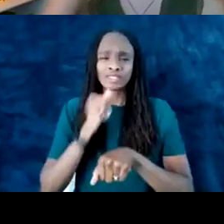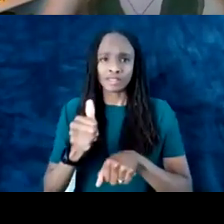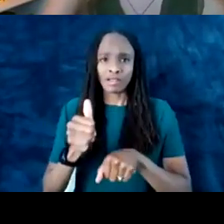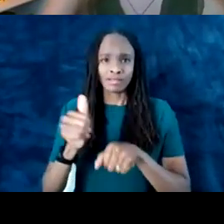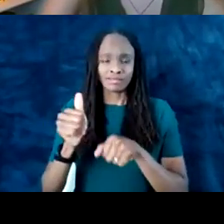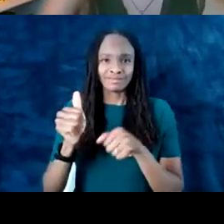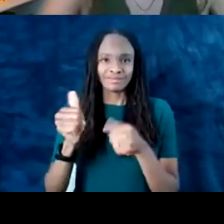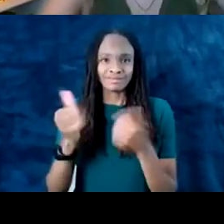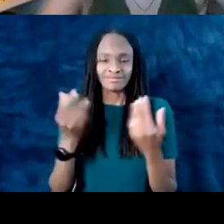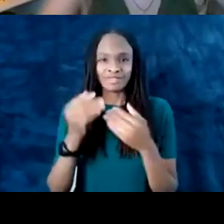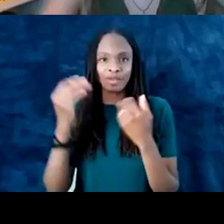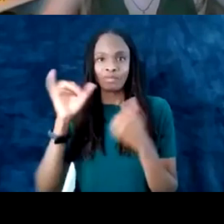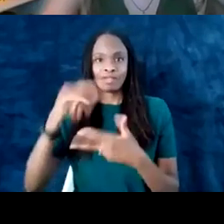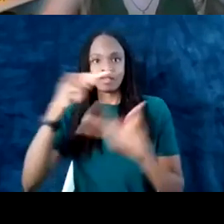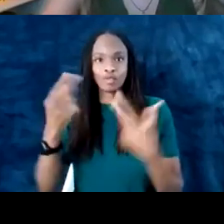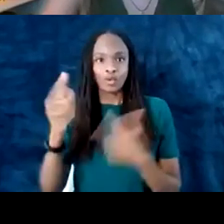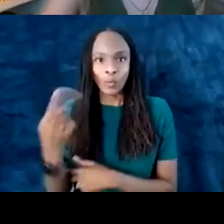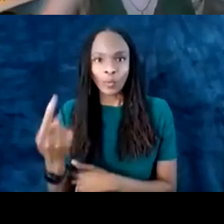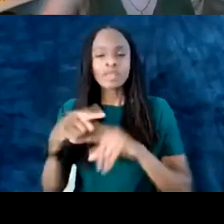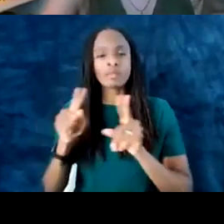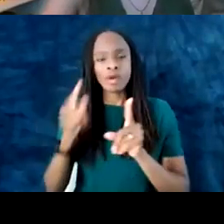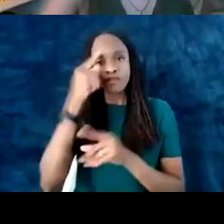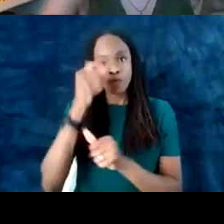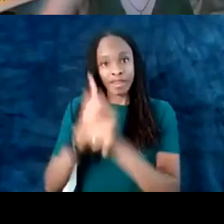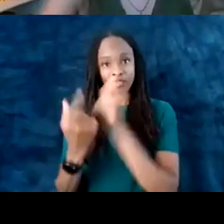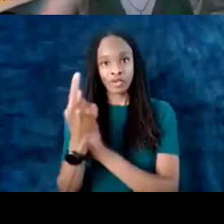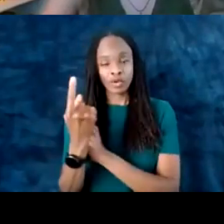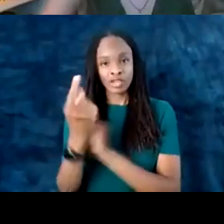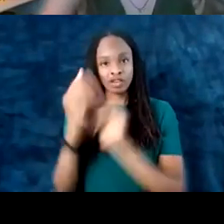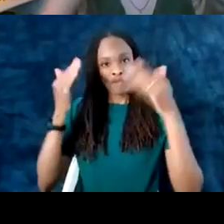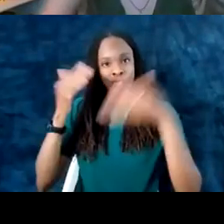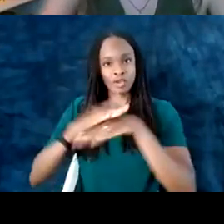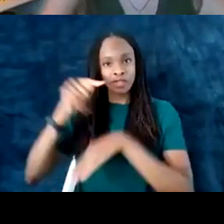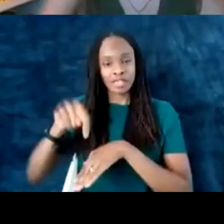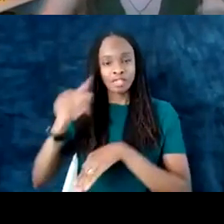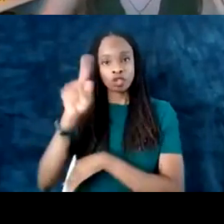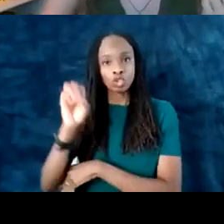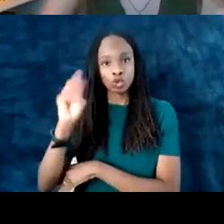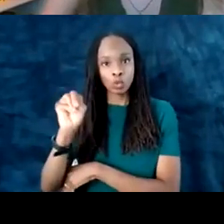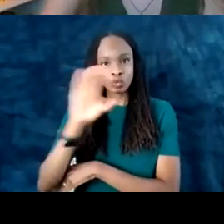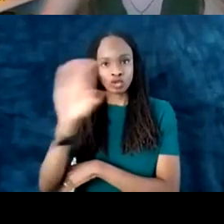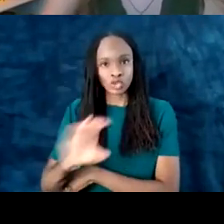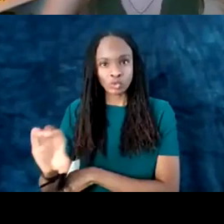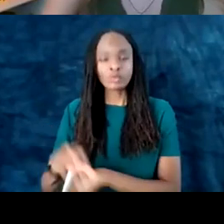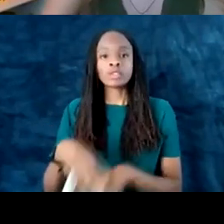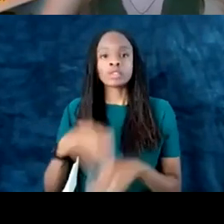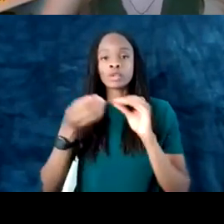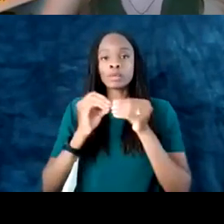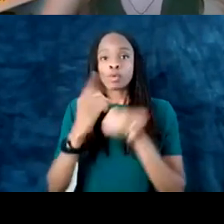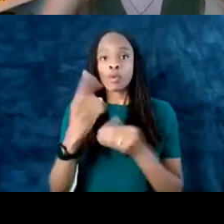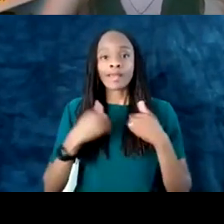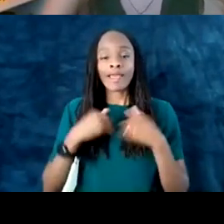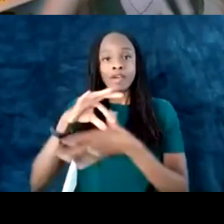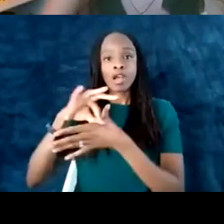but just to kind of orient for everyone on this Zoom. So there are, number one, content-based